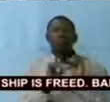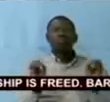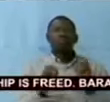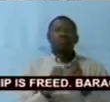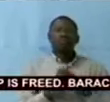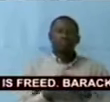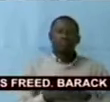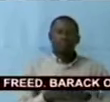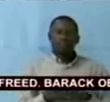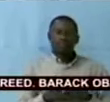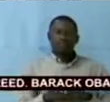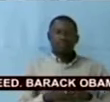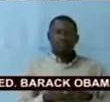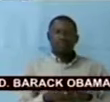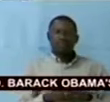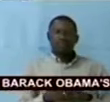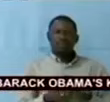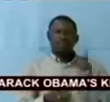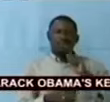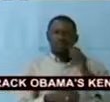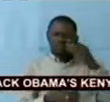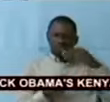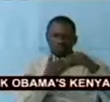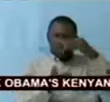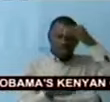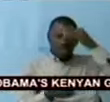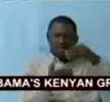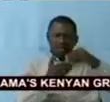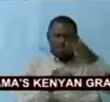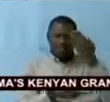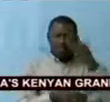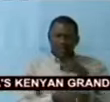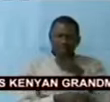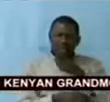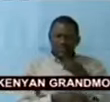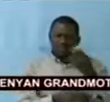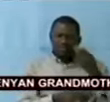What did you learn from that?